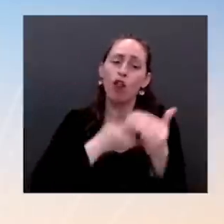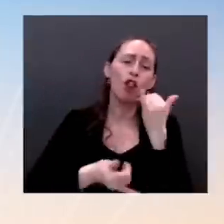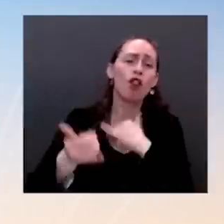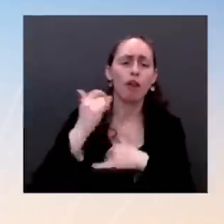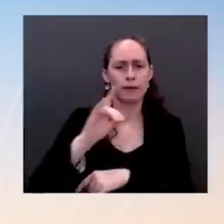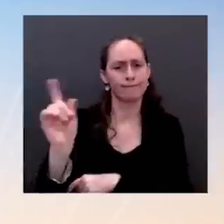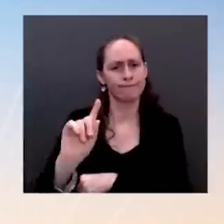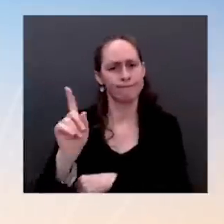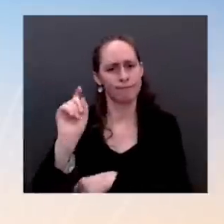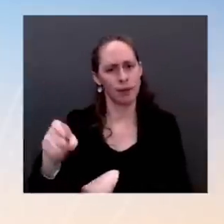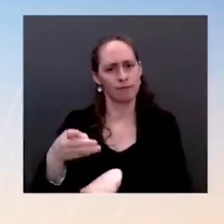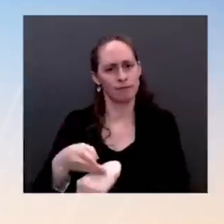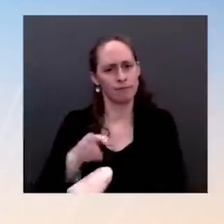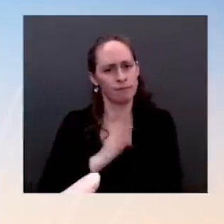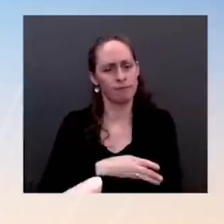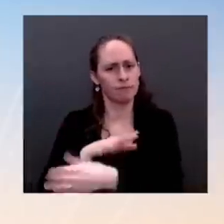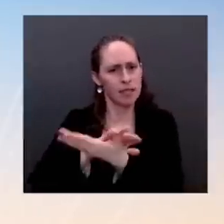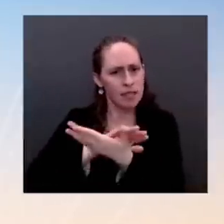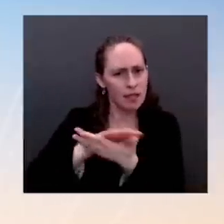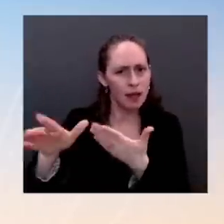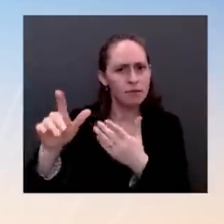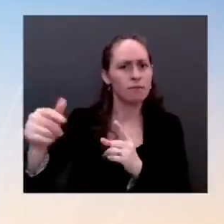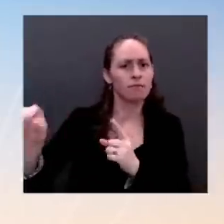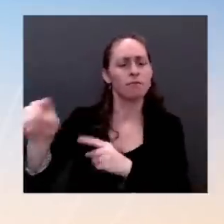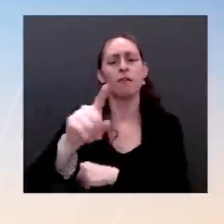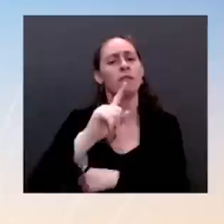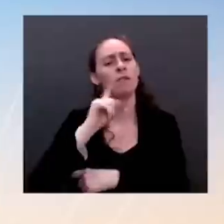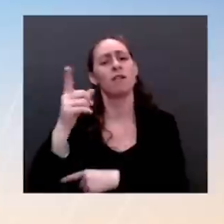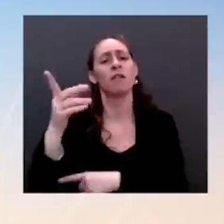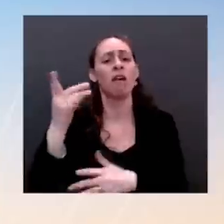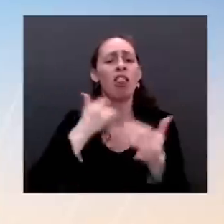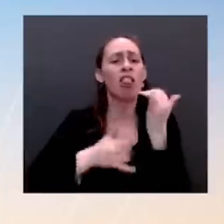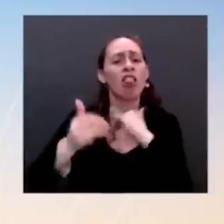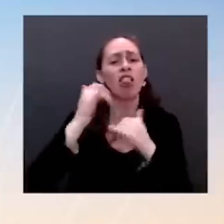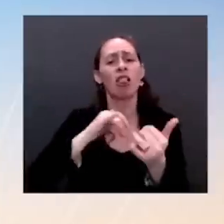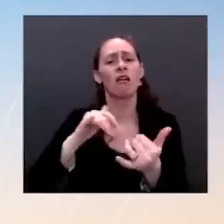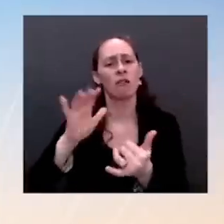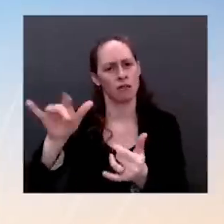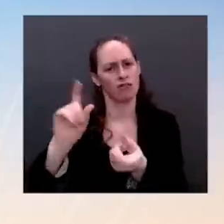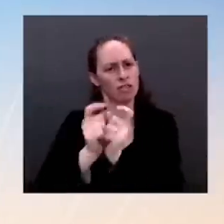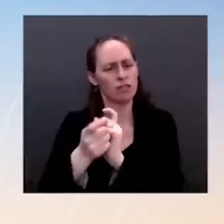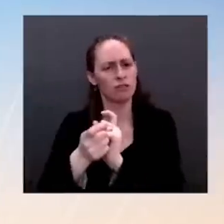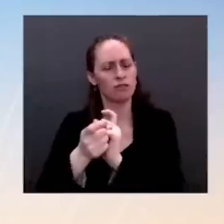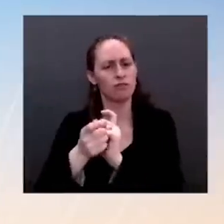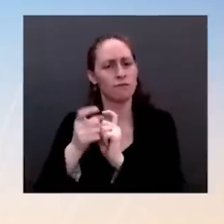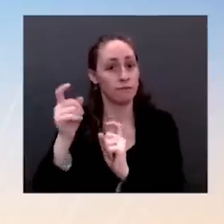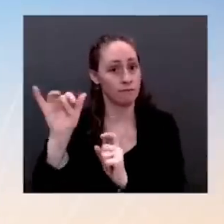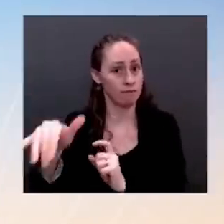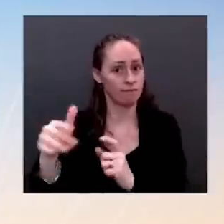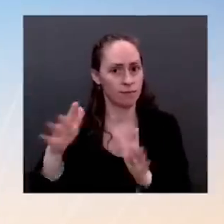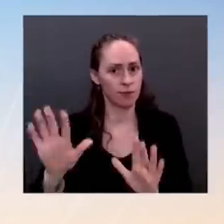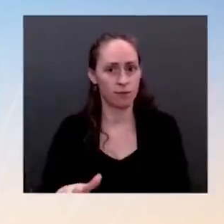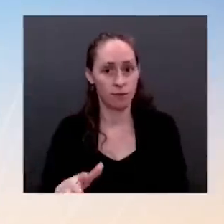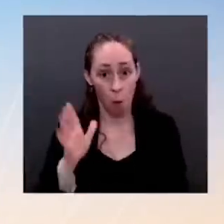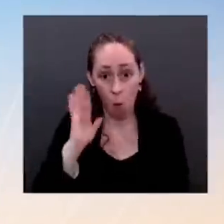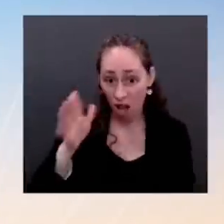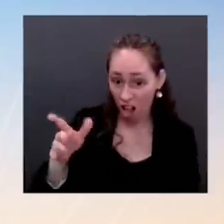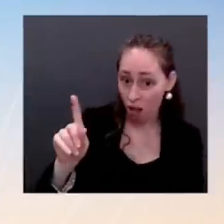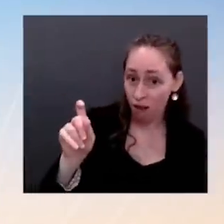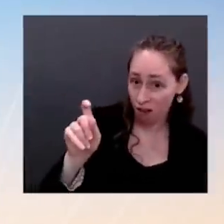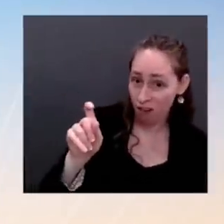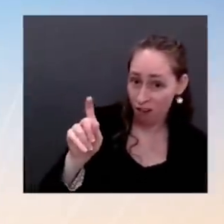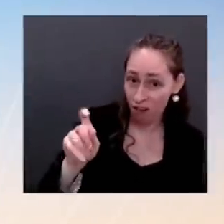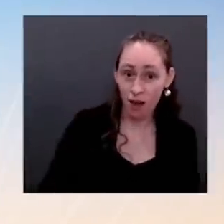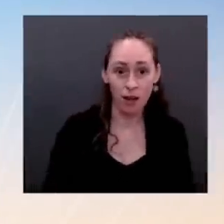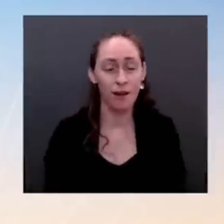again in the future. That's the overarching objective. those weren't comments, those were a promise. Ms. Absolutely. That's why we put in place